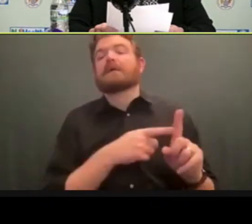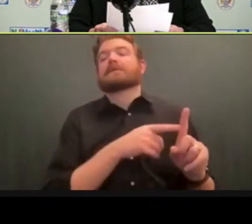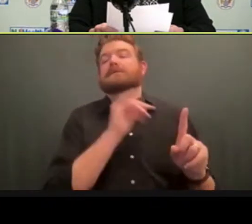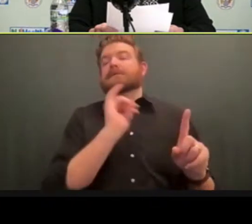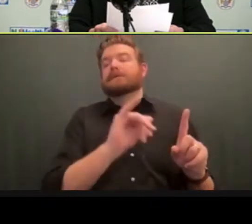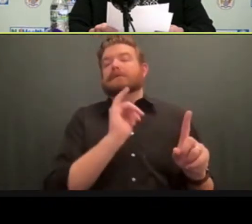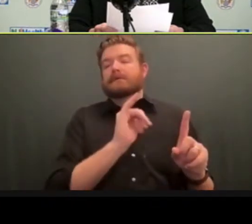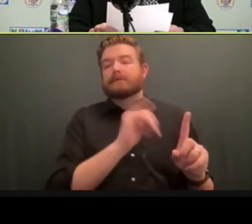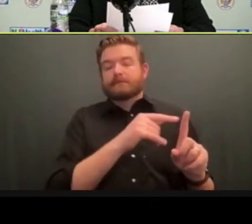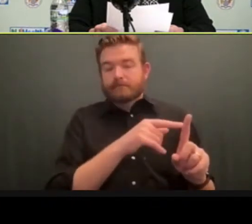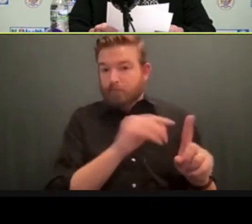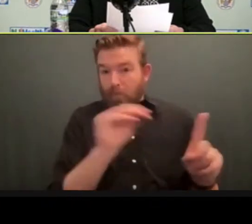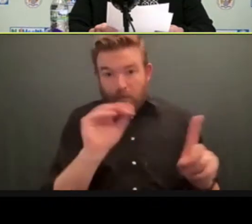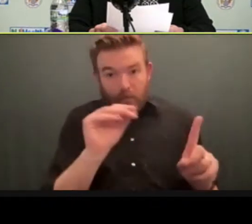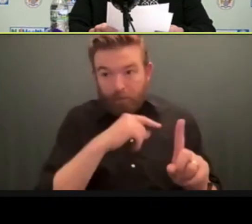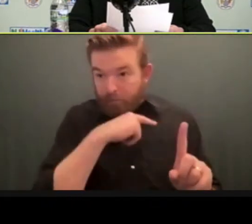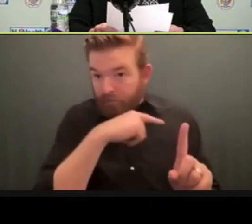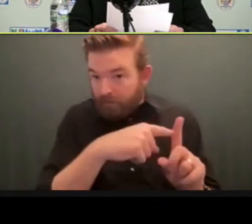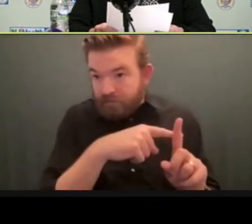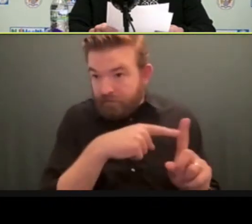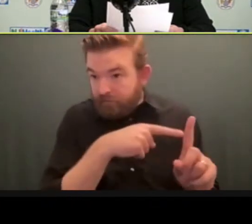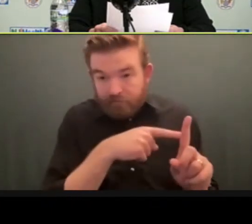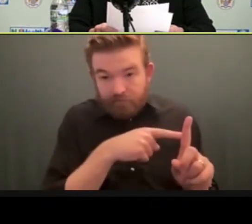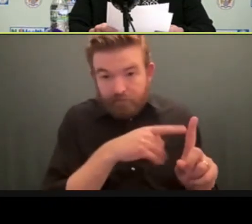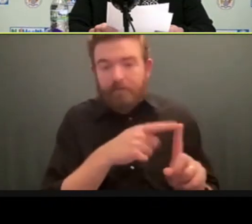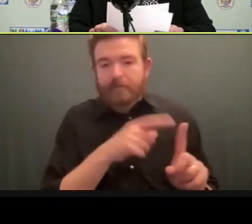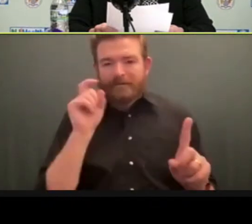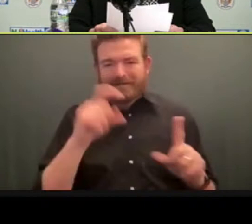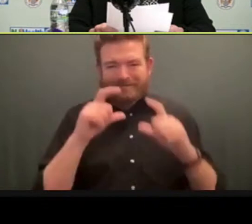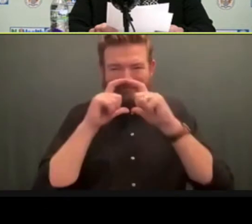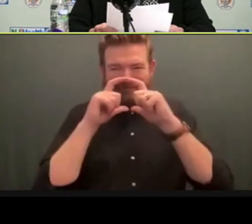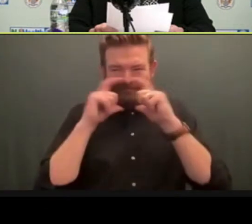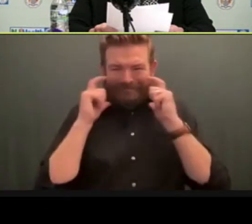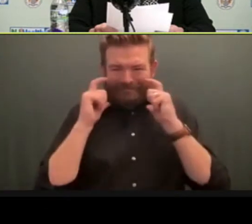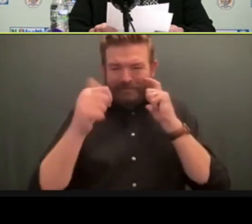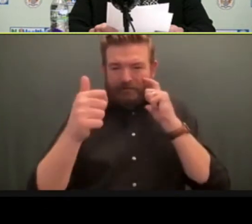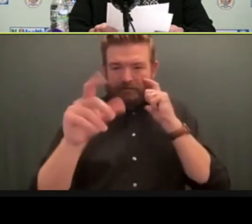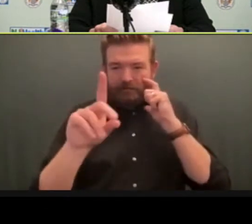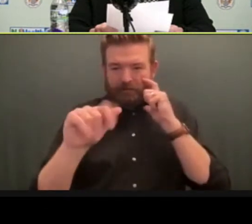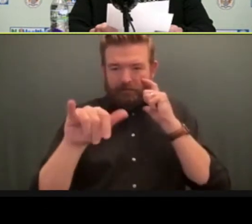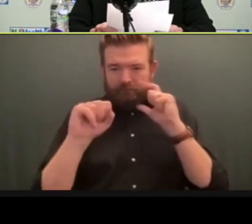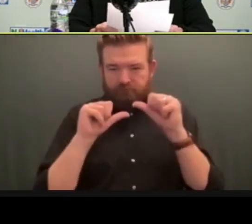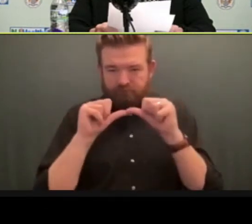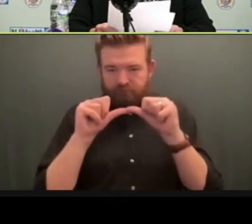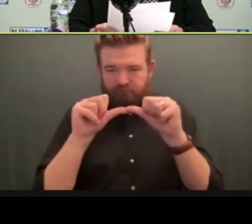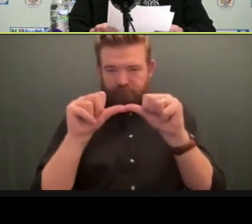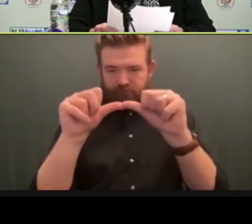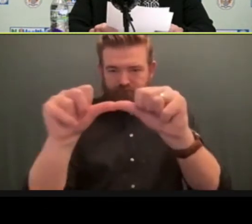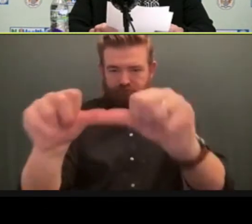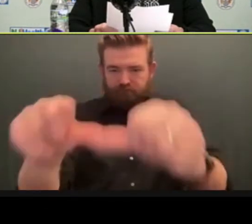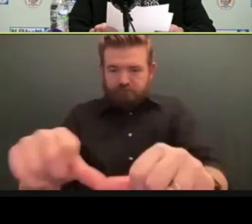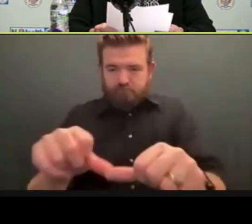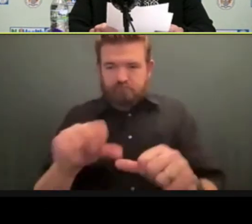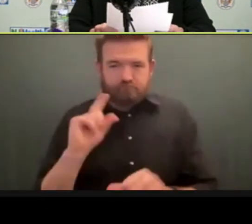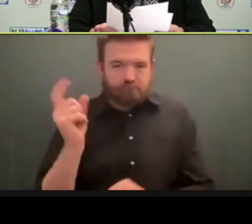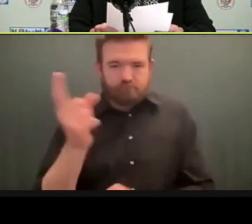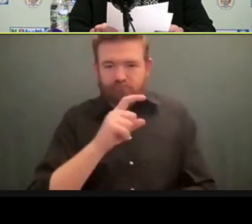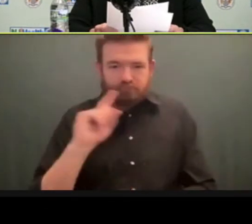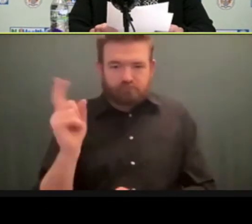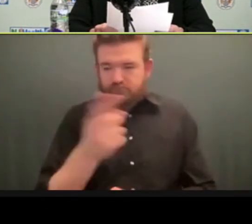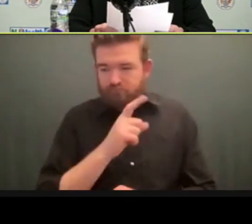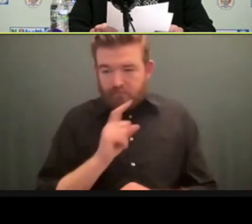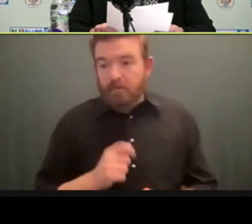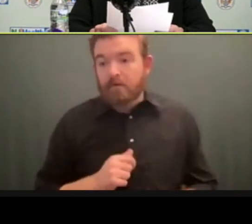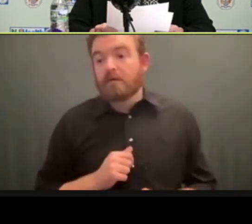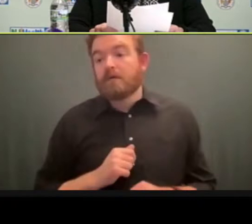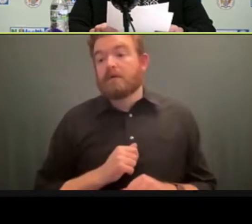when around others for the 10 days after exposure. This guidance does not apply to the